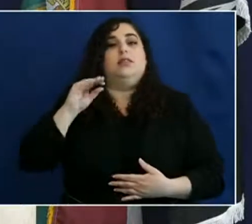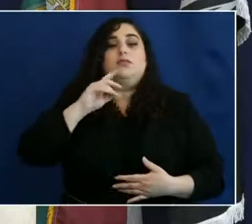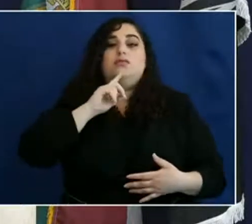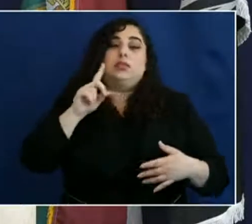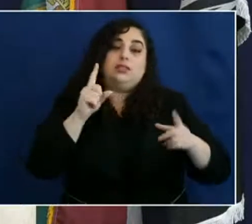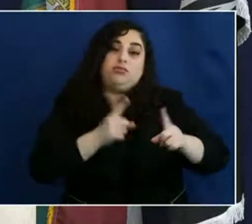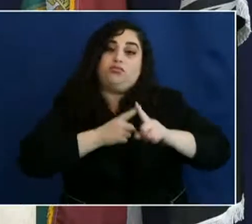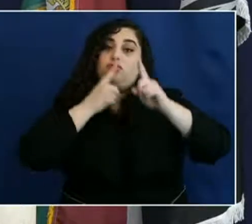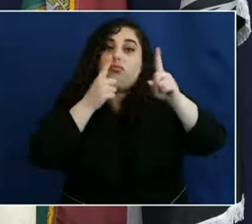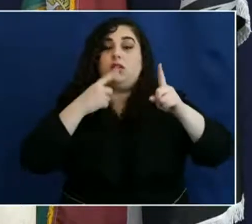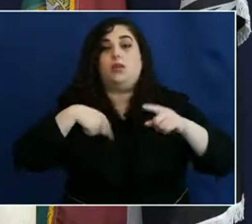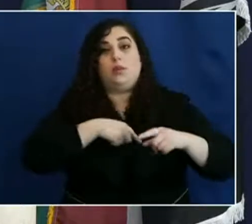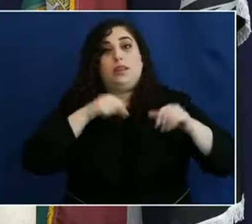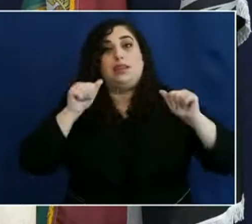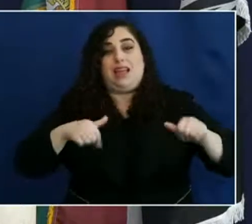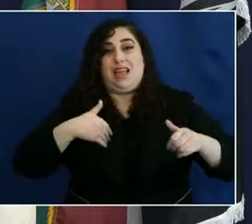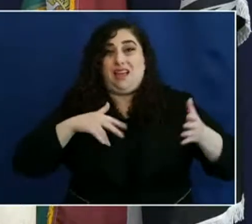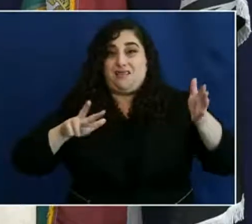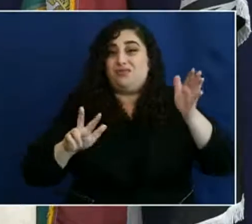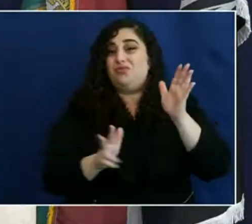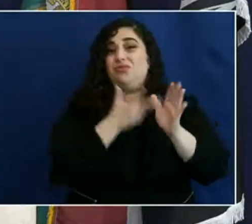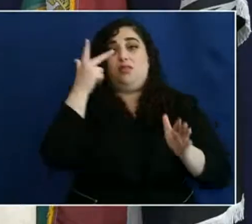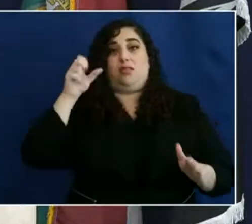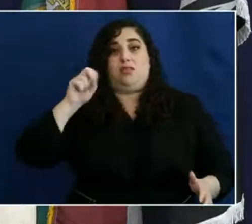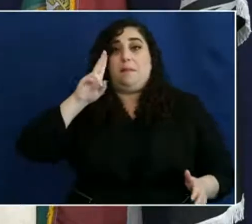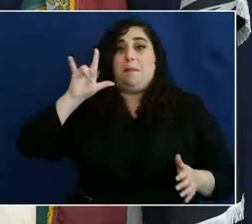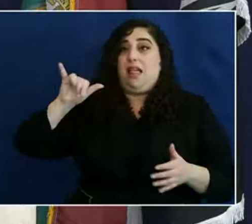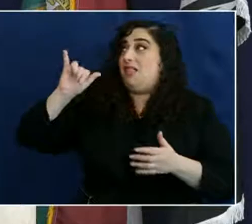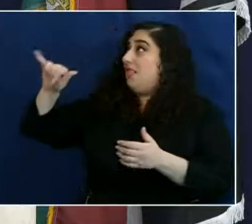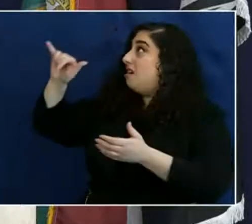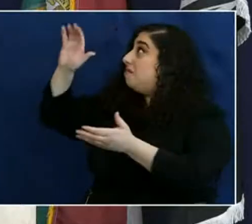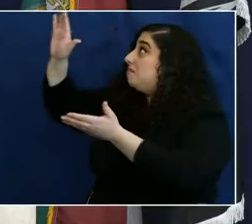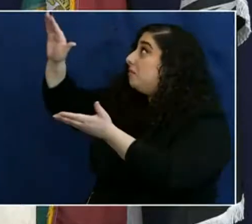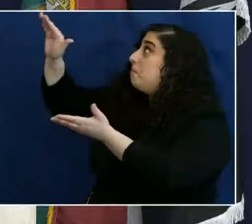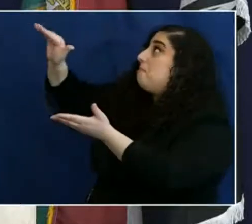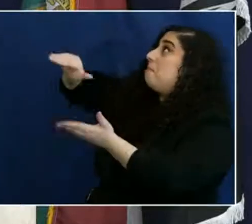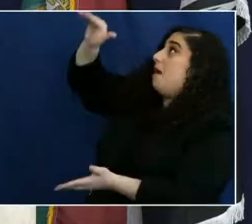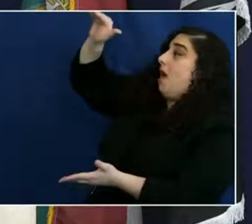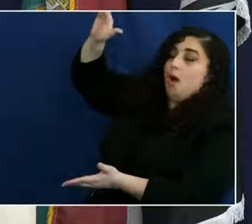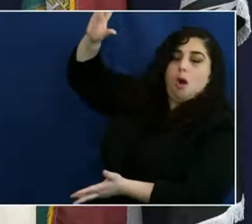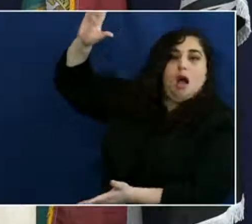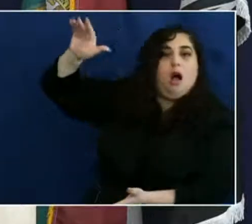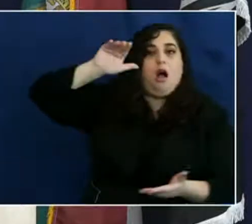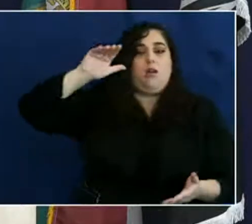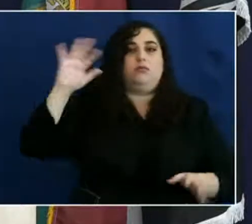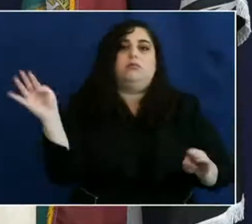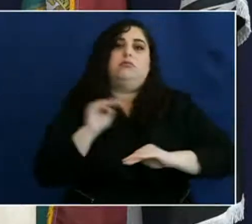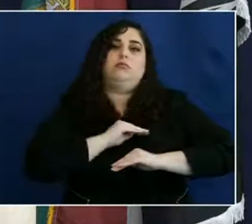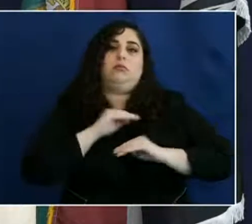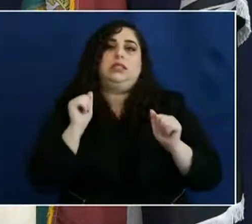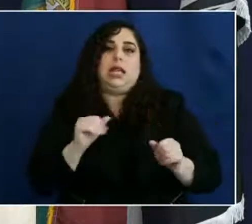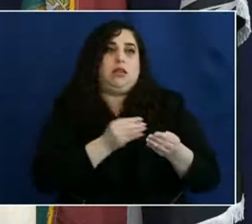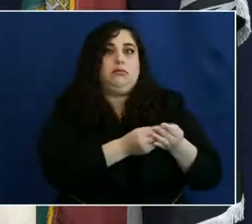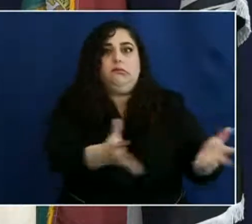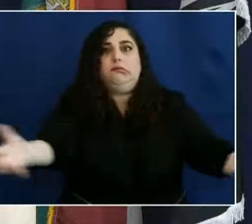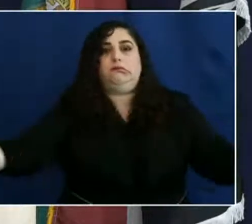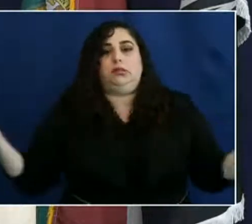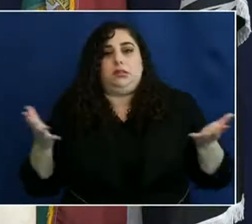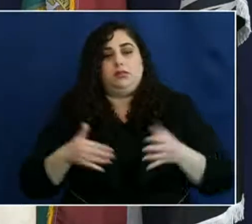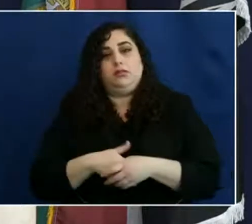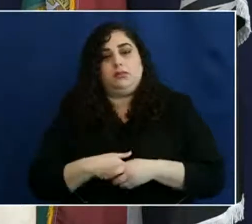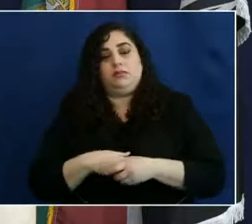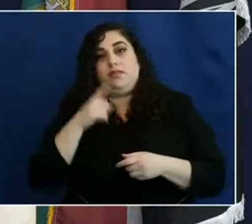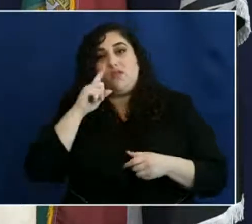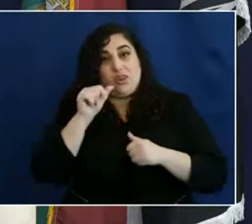a tripling of supply and still be able to meet that at our existing network of sites. And if we hit that point where